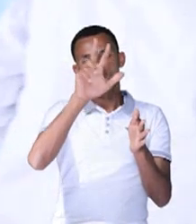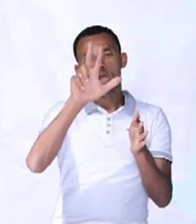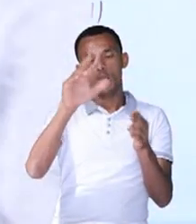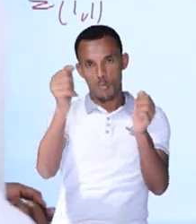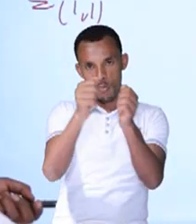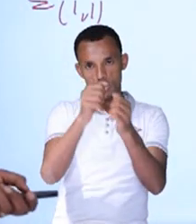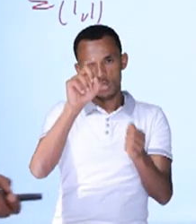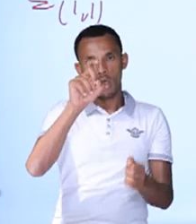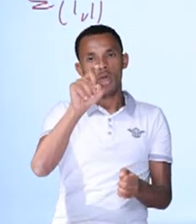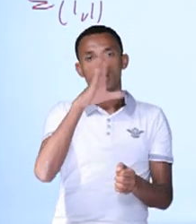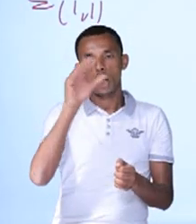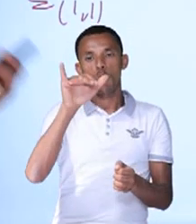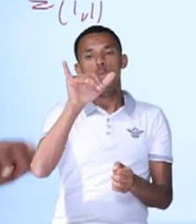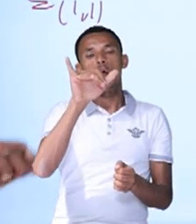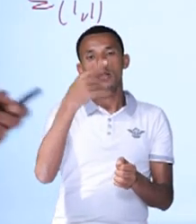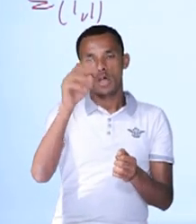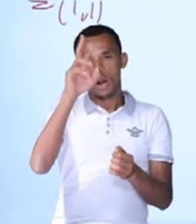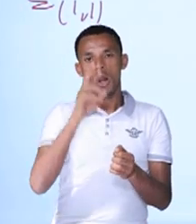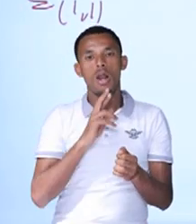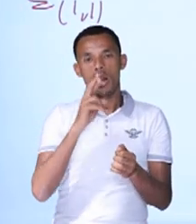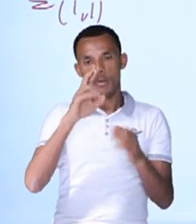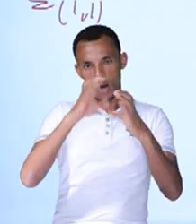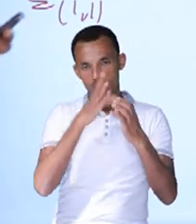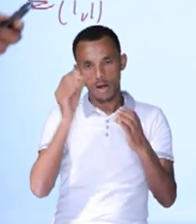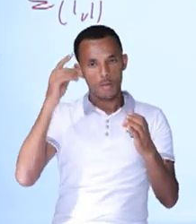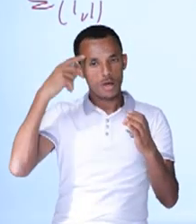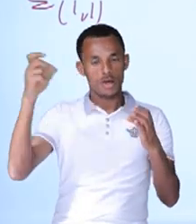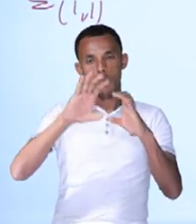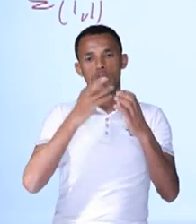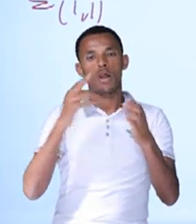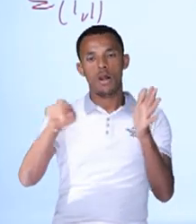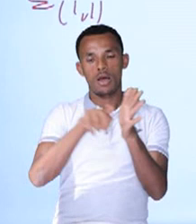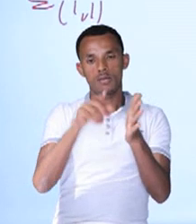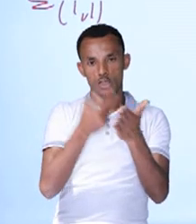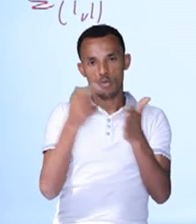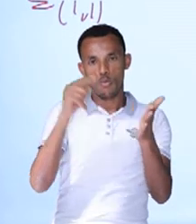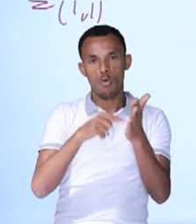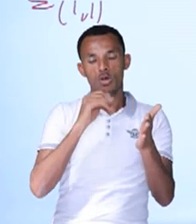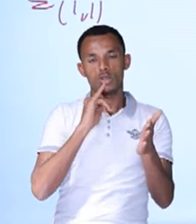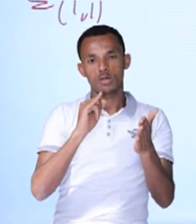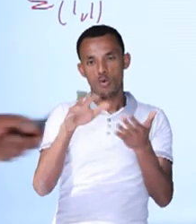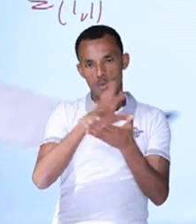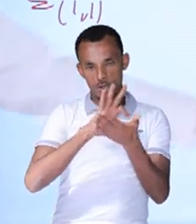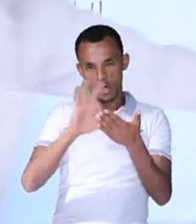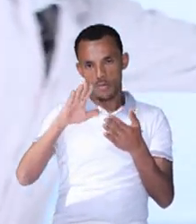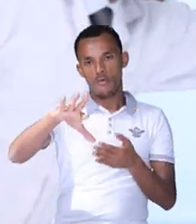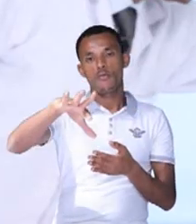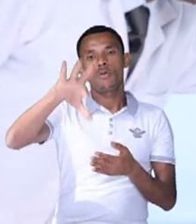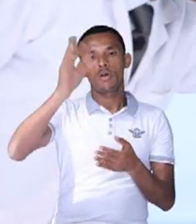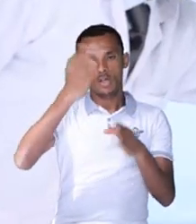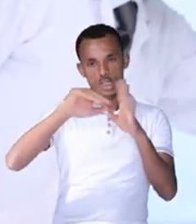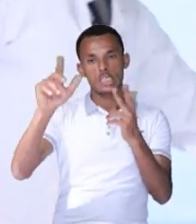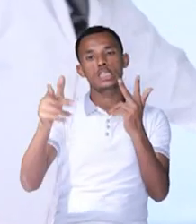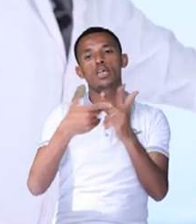Both x and y, the real part and the imaginary part are negative. This point is the complex number is found in